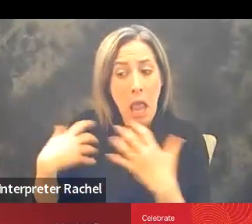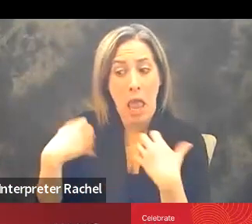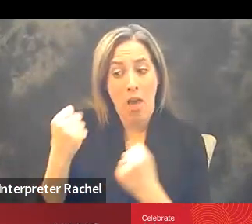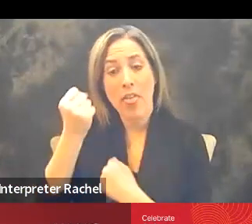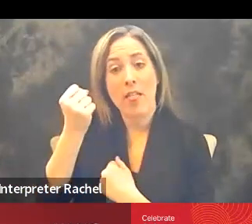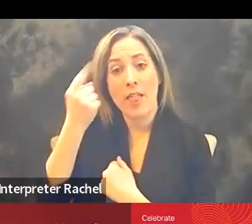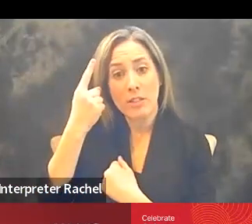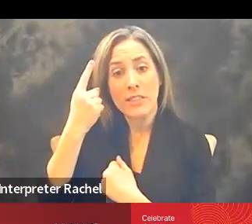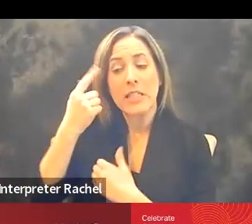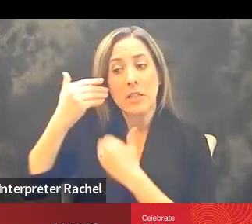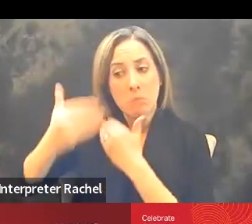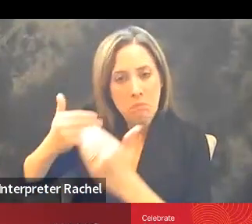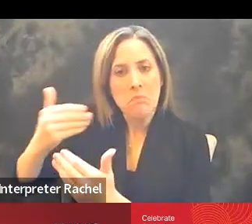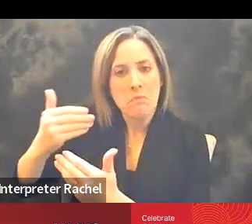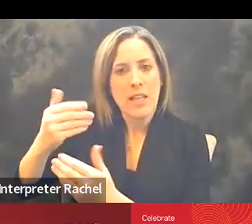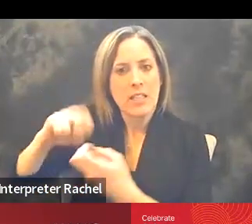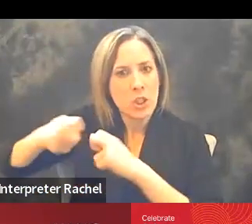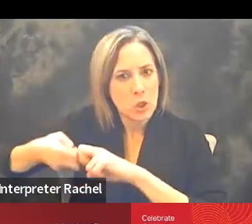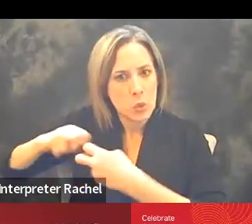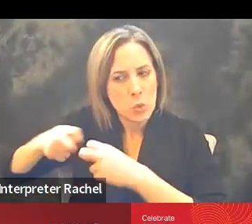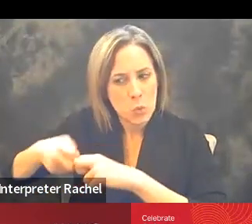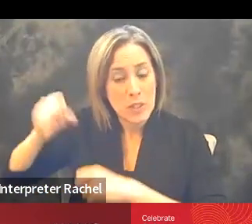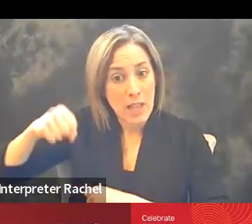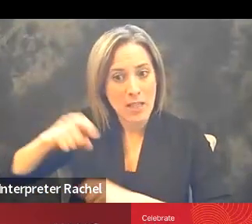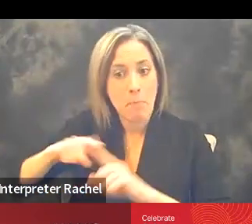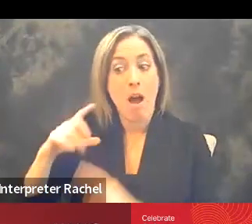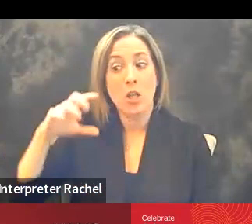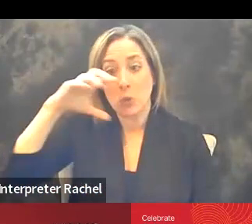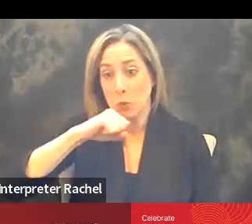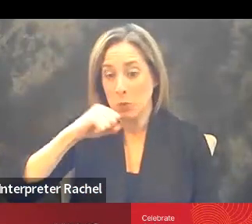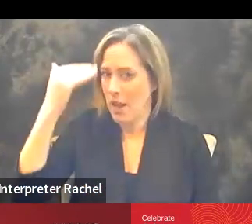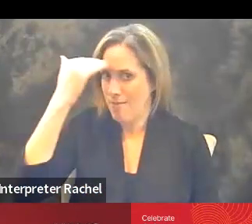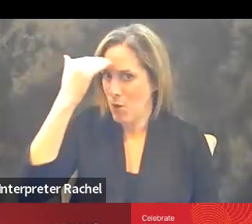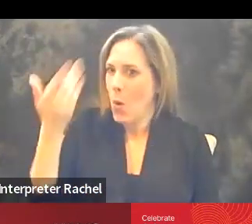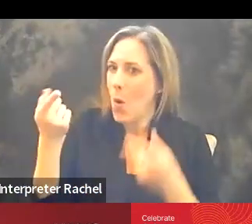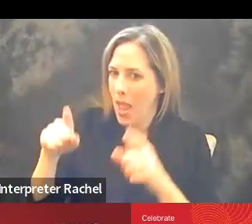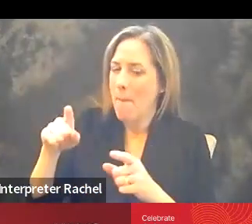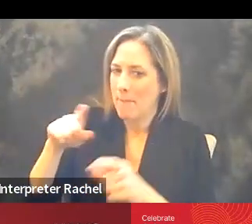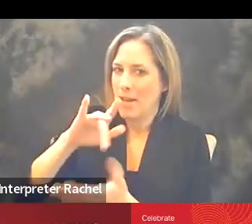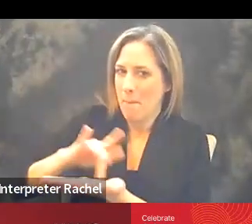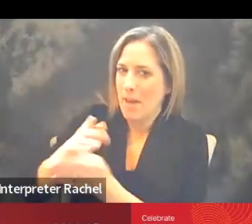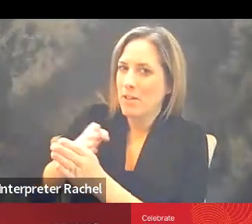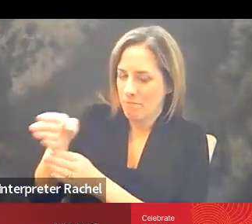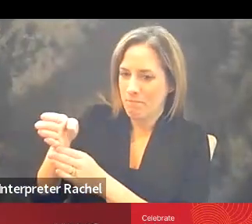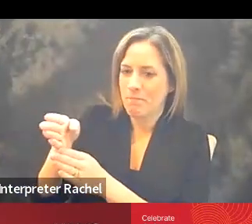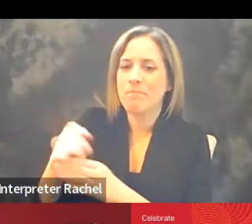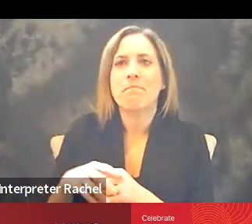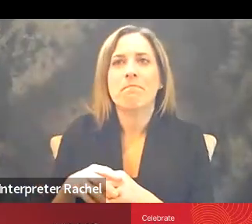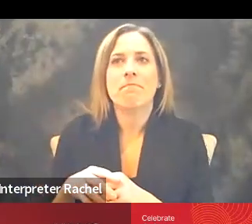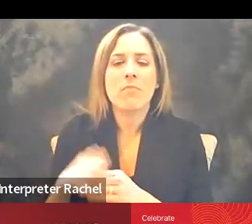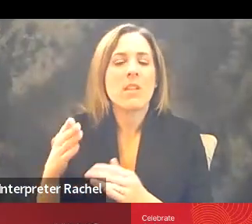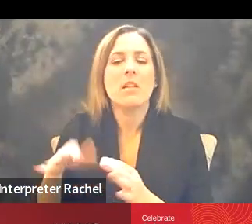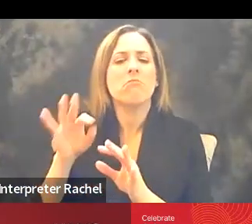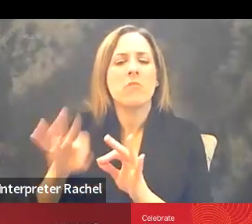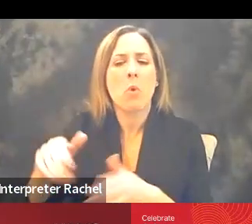is an issue, but I think make the assumption that I know this happens in medicine, that simply just providing